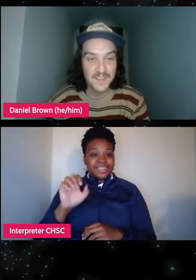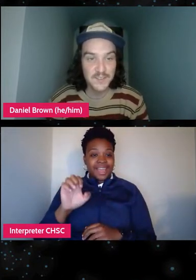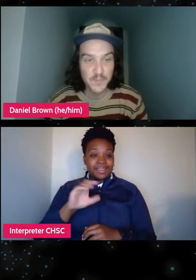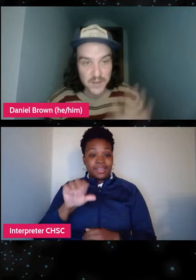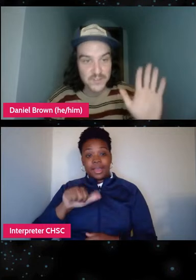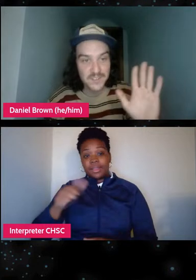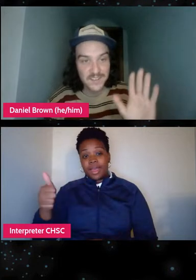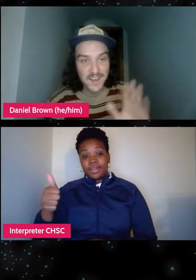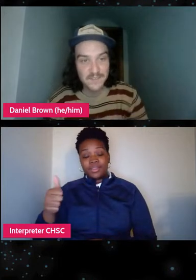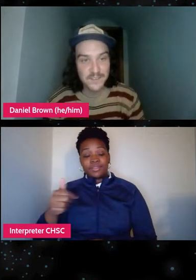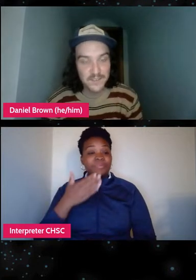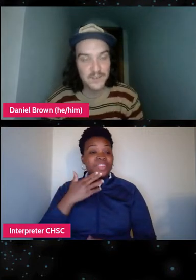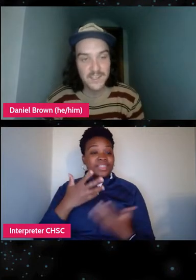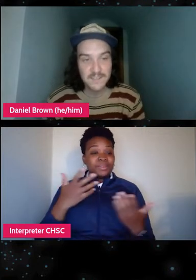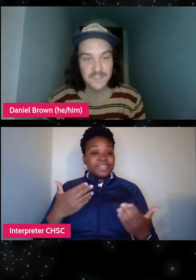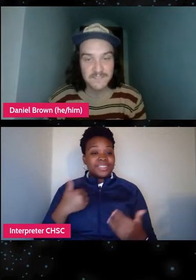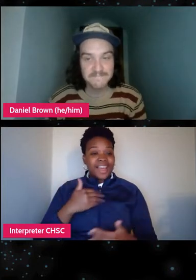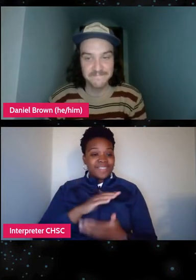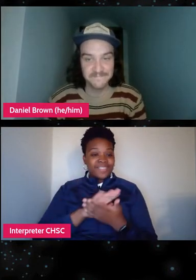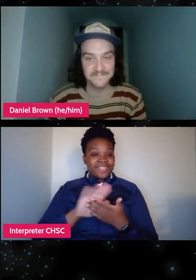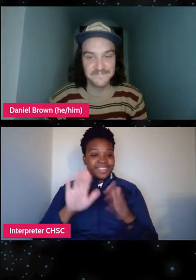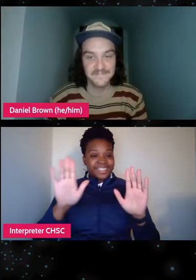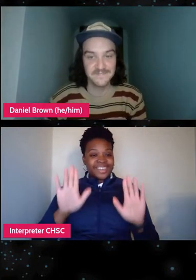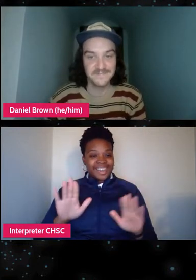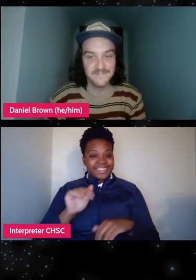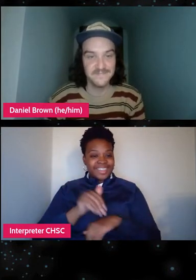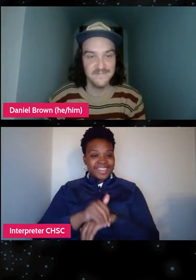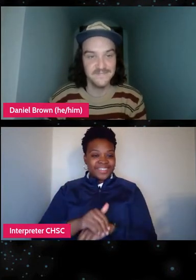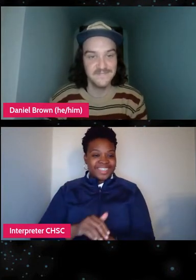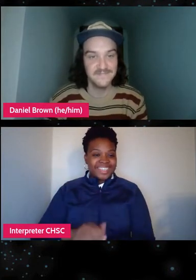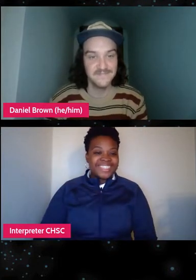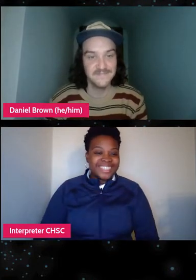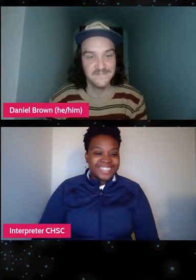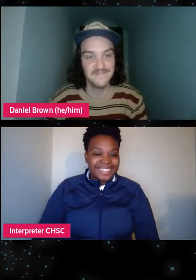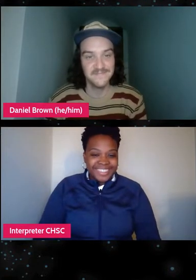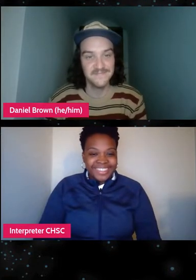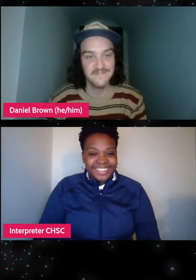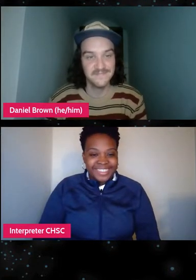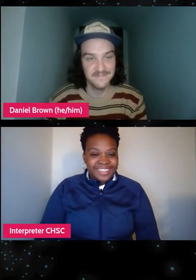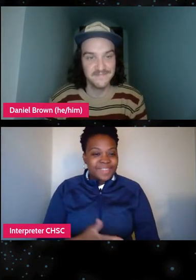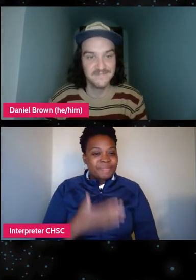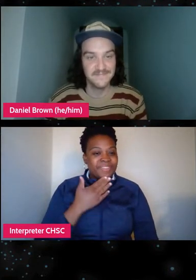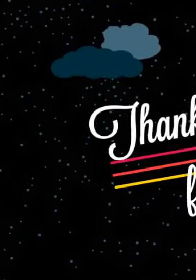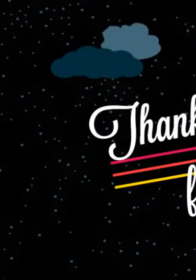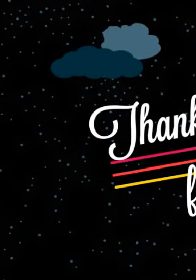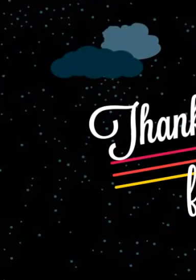thanks so much, and have a great evening. Thank you.